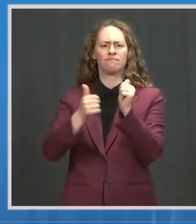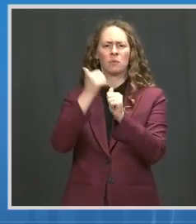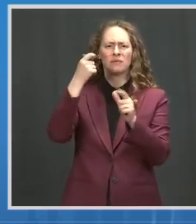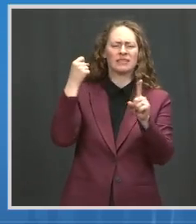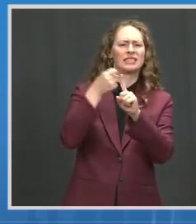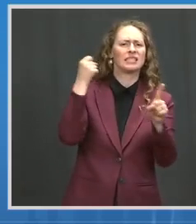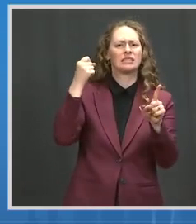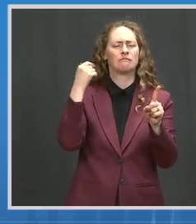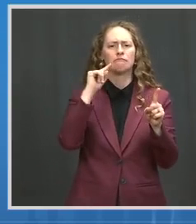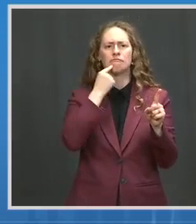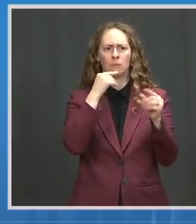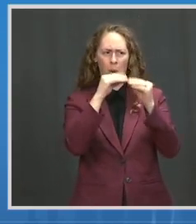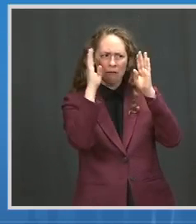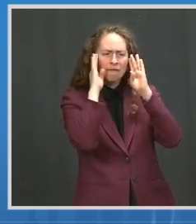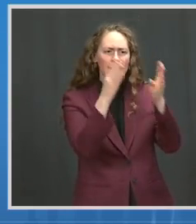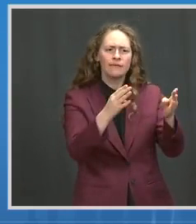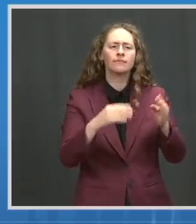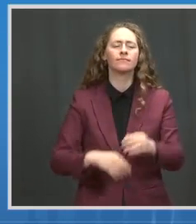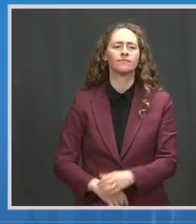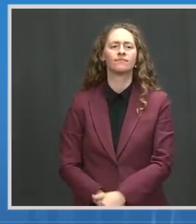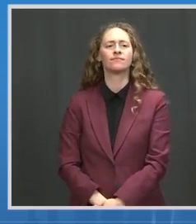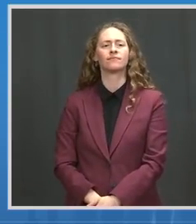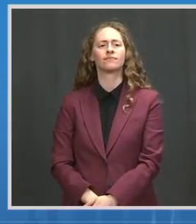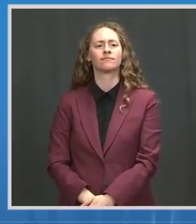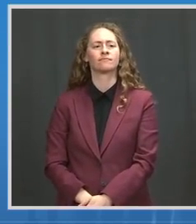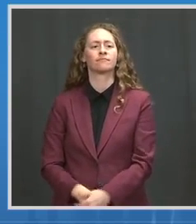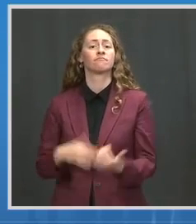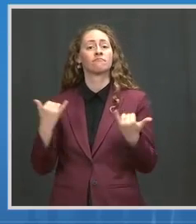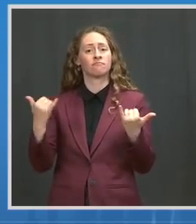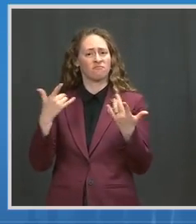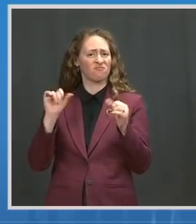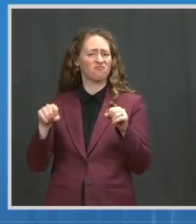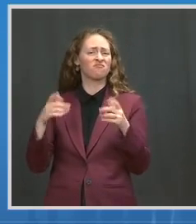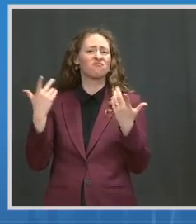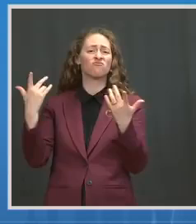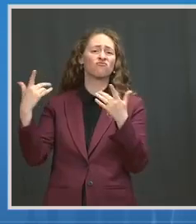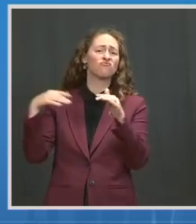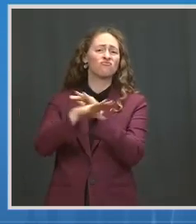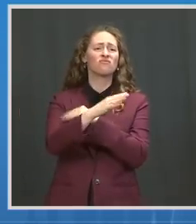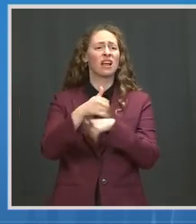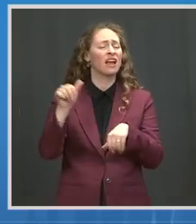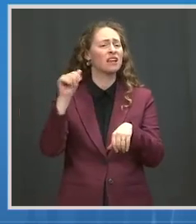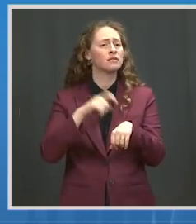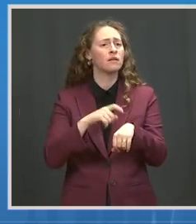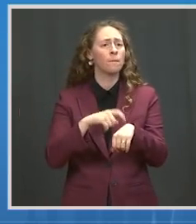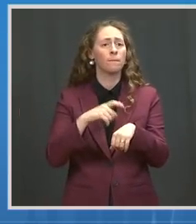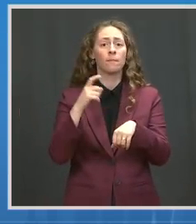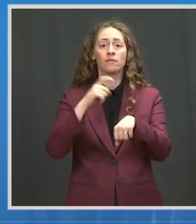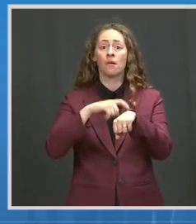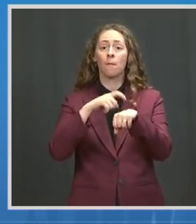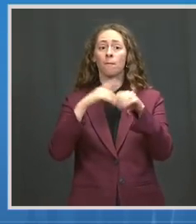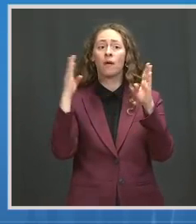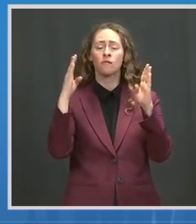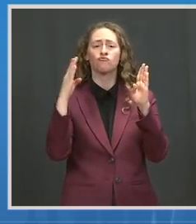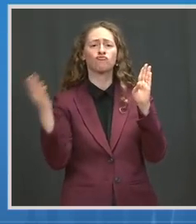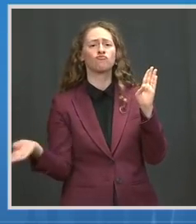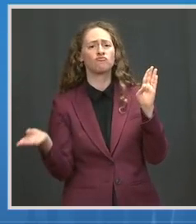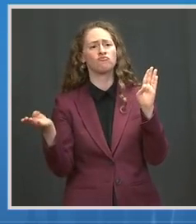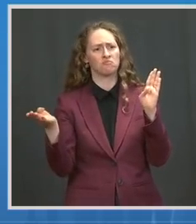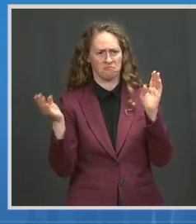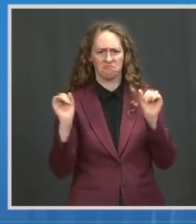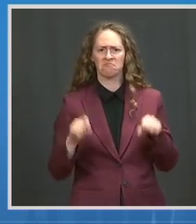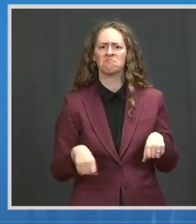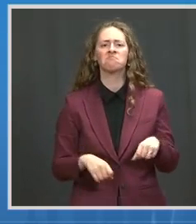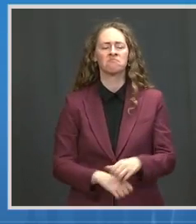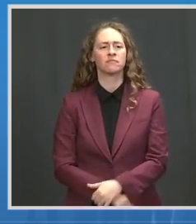pharmacies are now accepting walk-in appointments and have extended their hours. Starting this week, thousands of